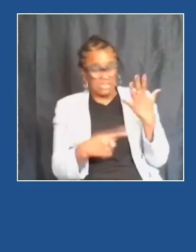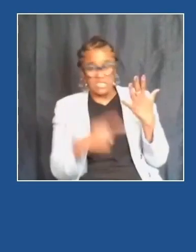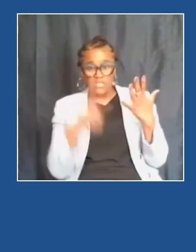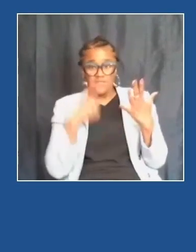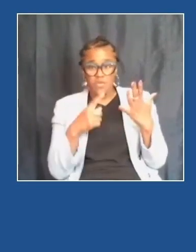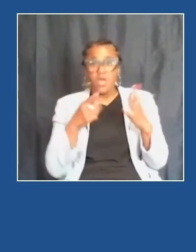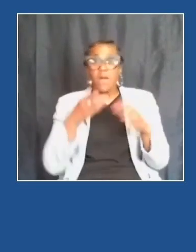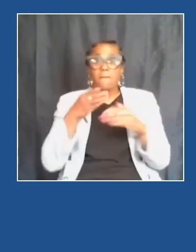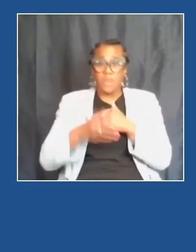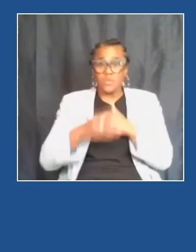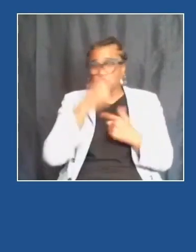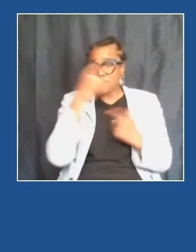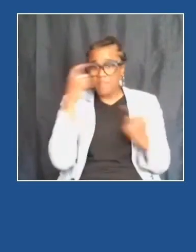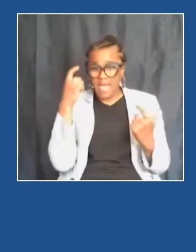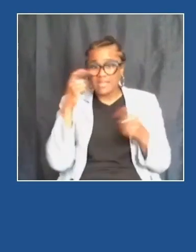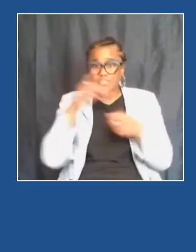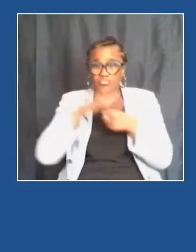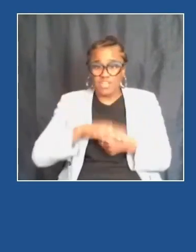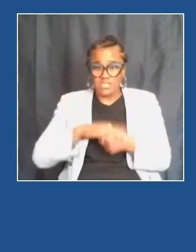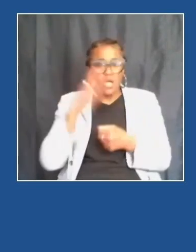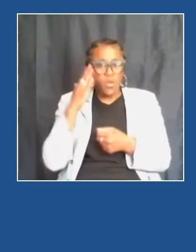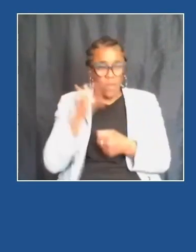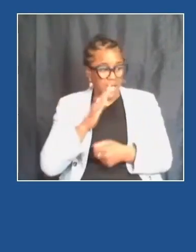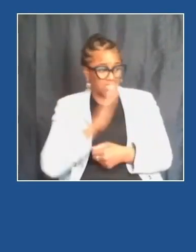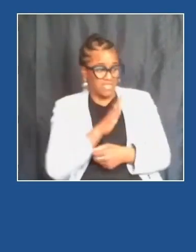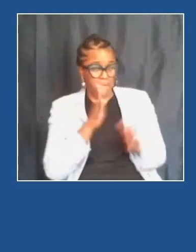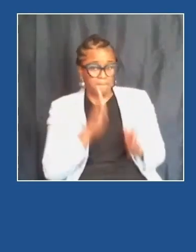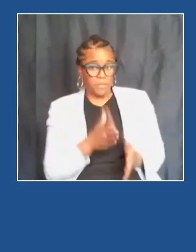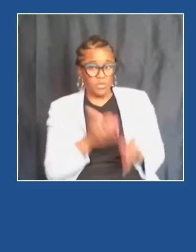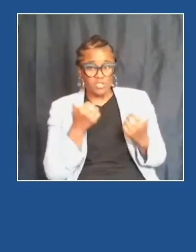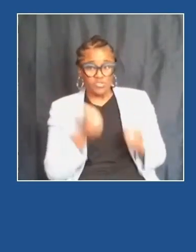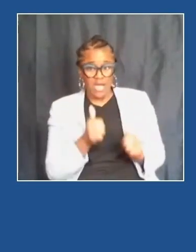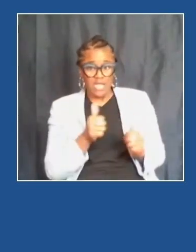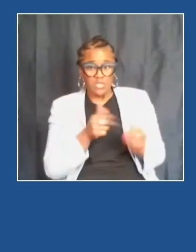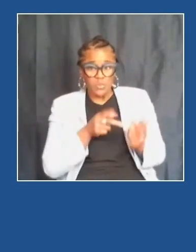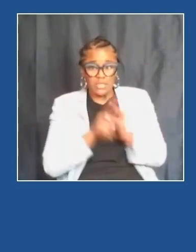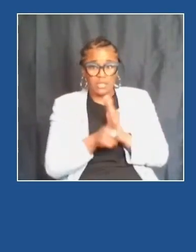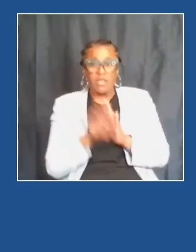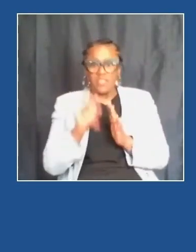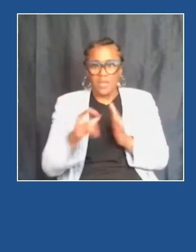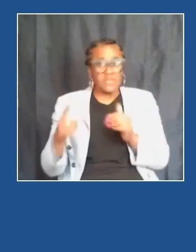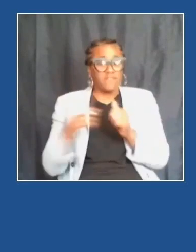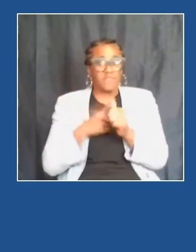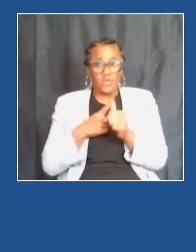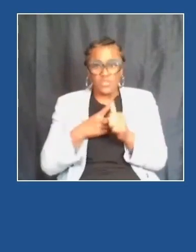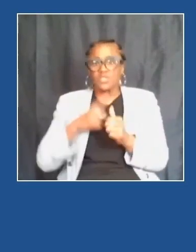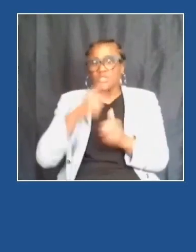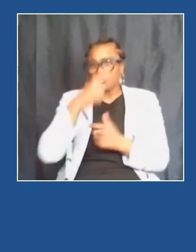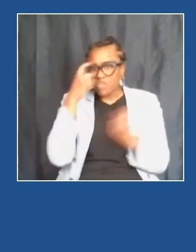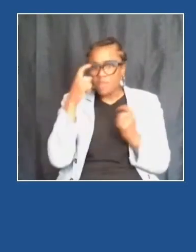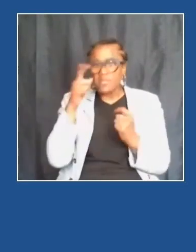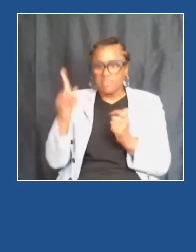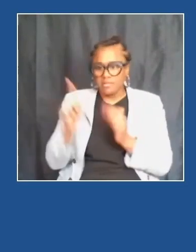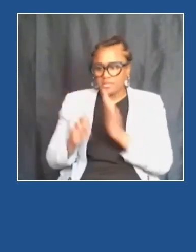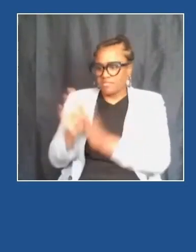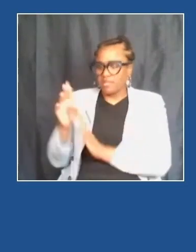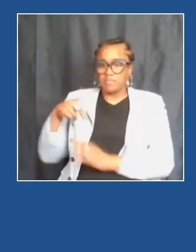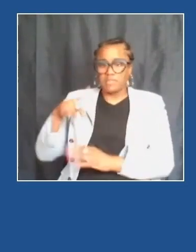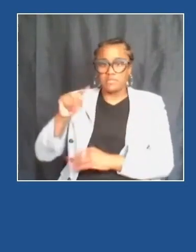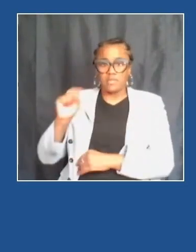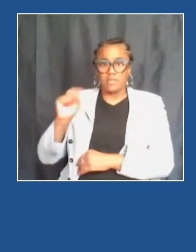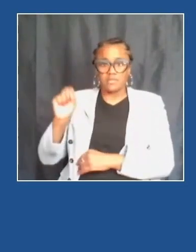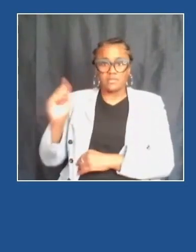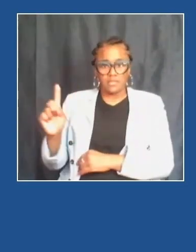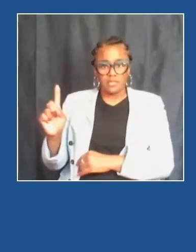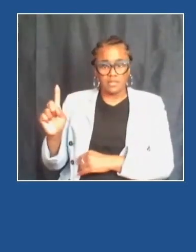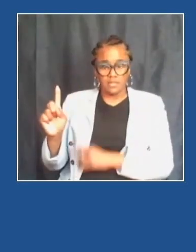the suicide attempt of their loved one was the index trauma around which they developed PTSD. So in other words,